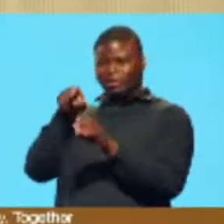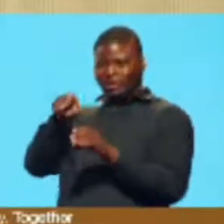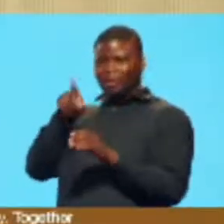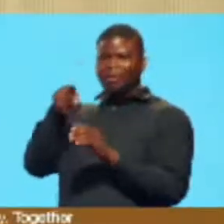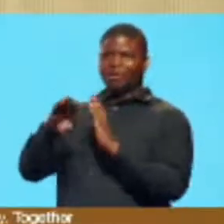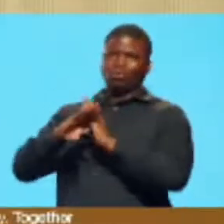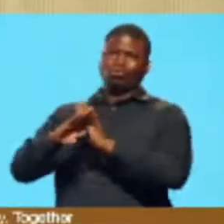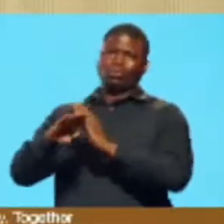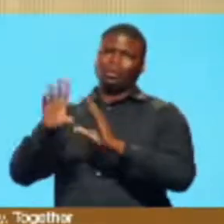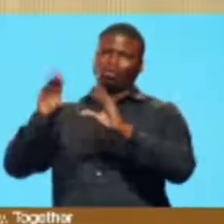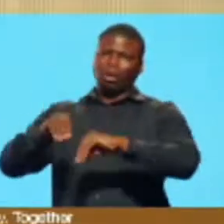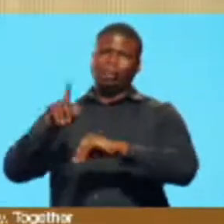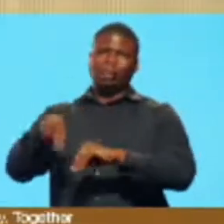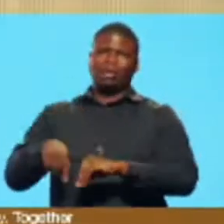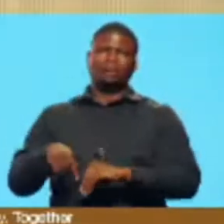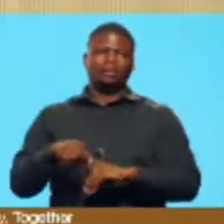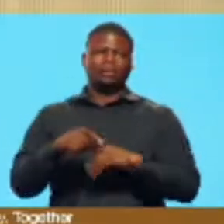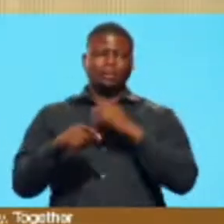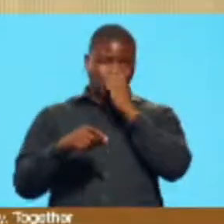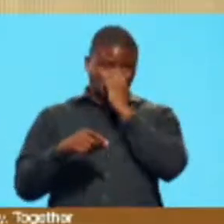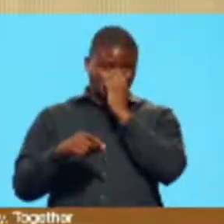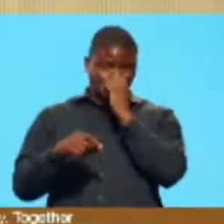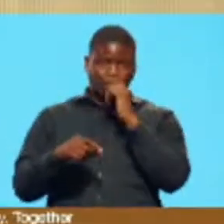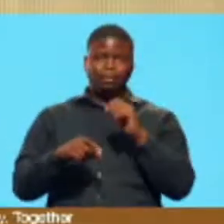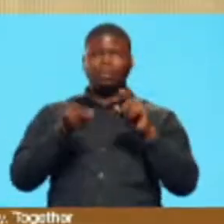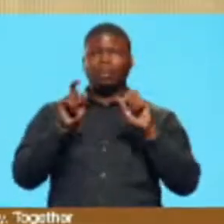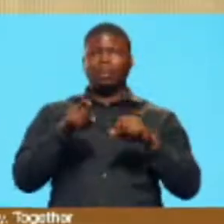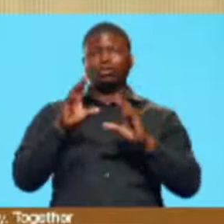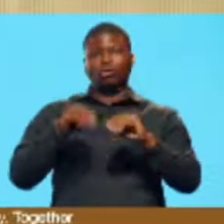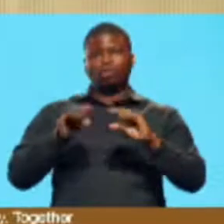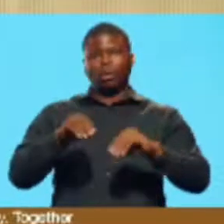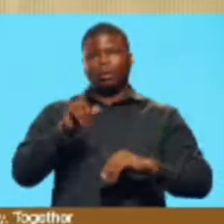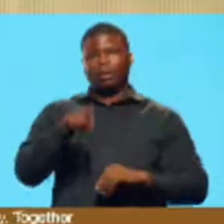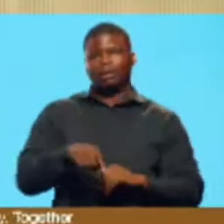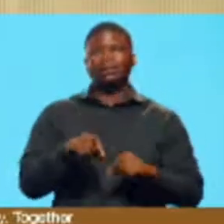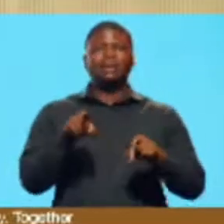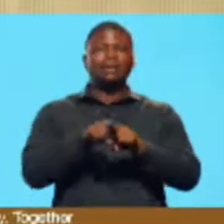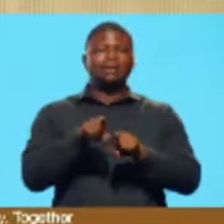havoc. We also need to improve in terms of governance.